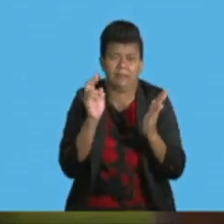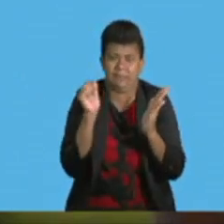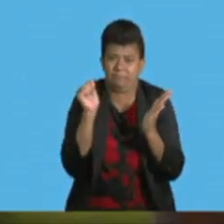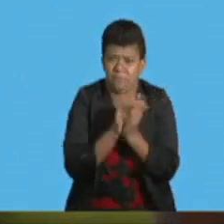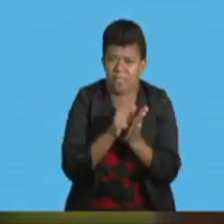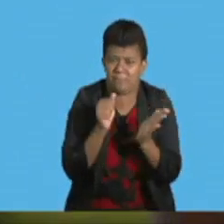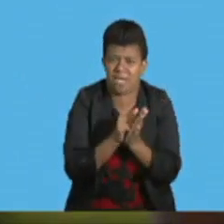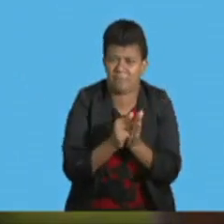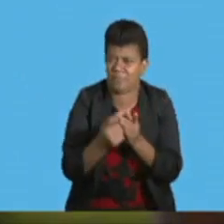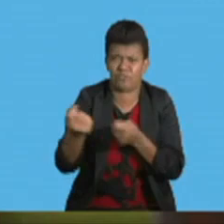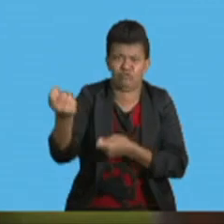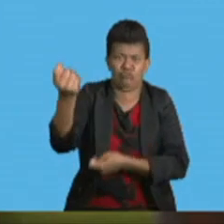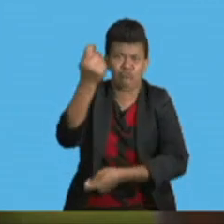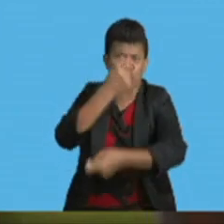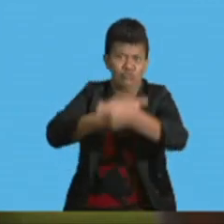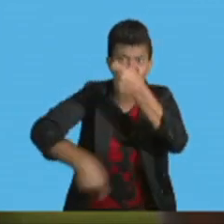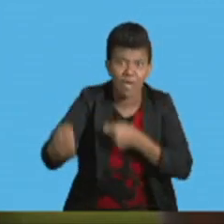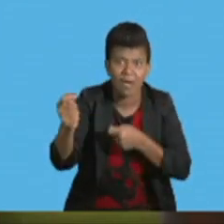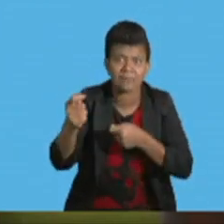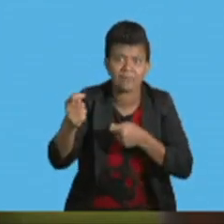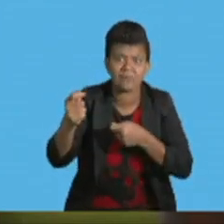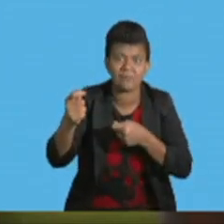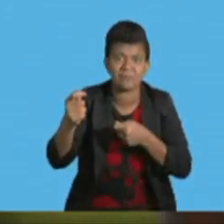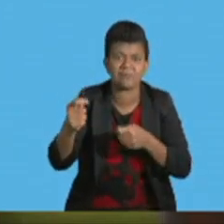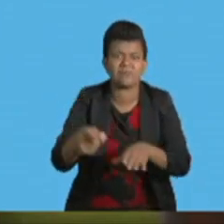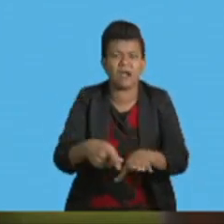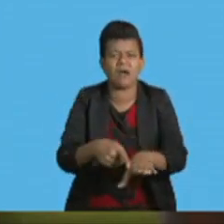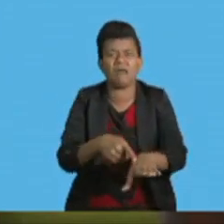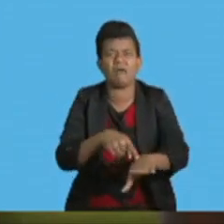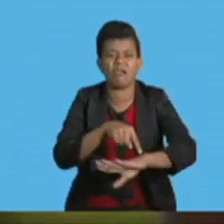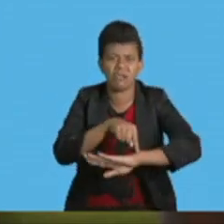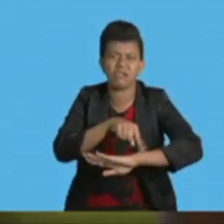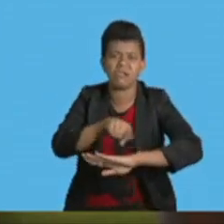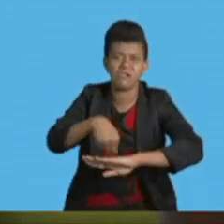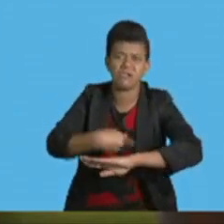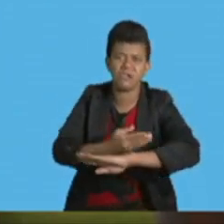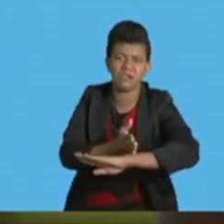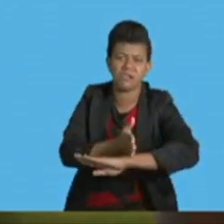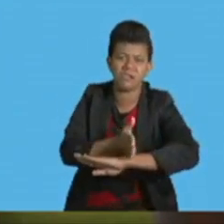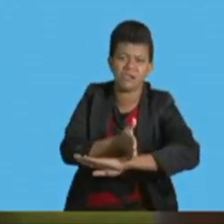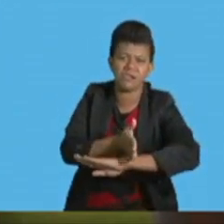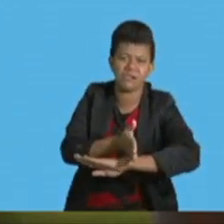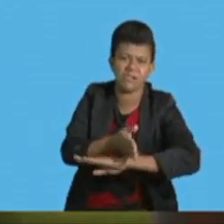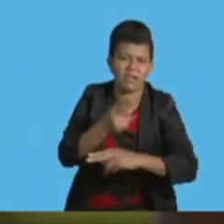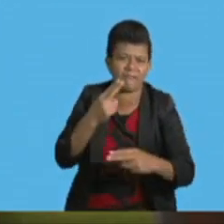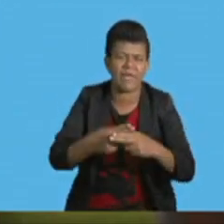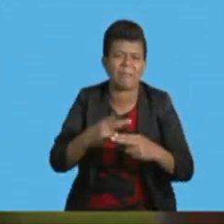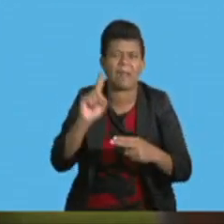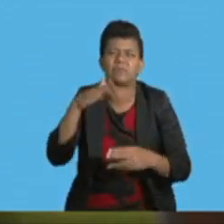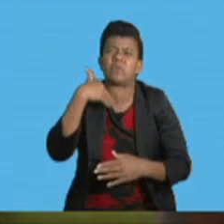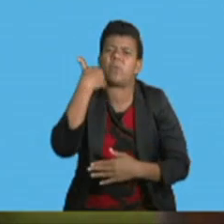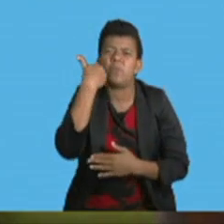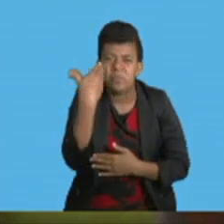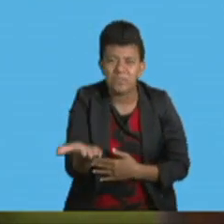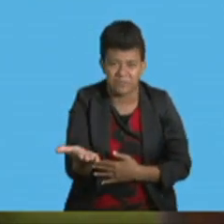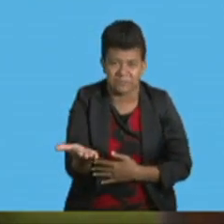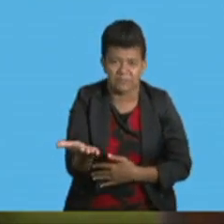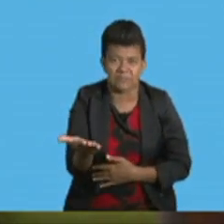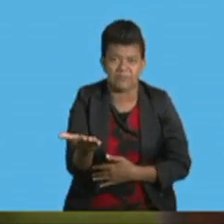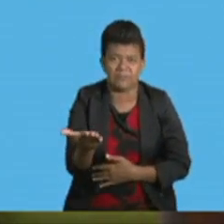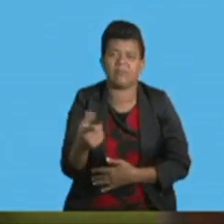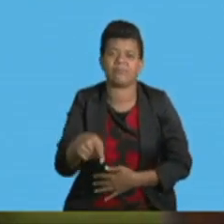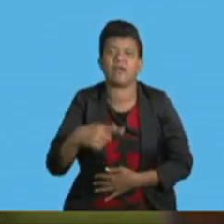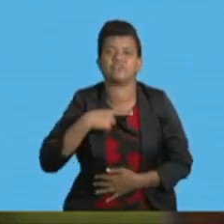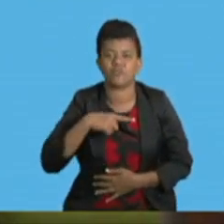with teams working around the clock in shifts and the electricity demand being lower than a normal working day. In order to carry